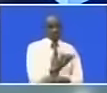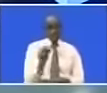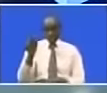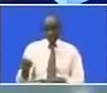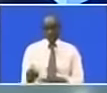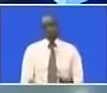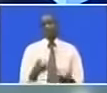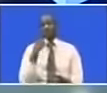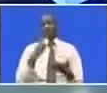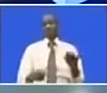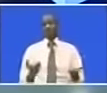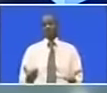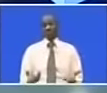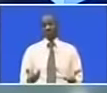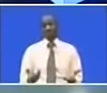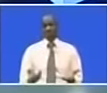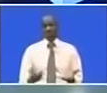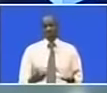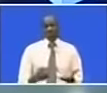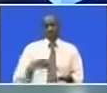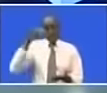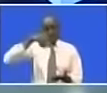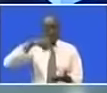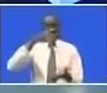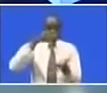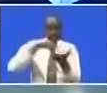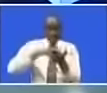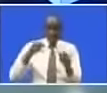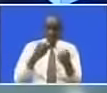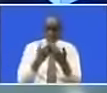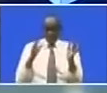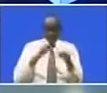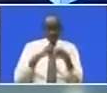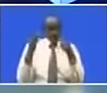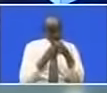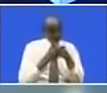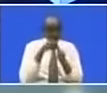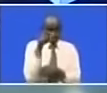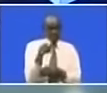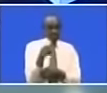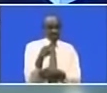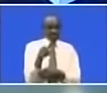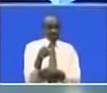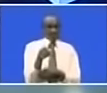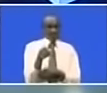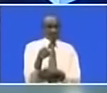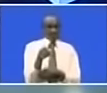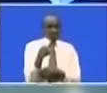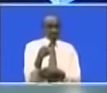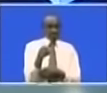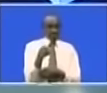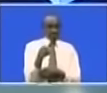Ben Kitili was there talking about the polling station opening at 8 o'clock. Hours into that, the presidential